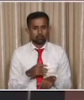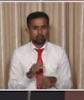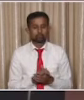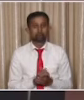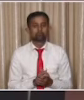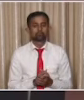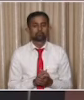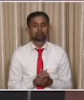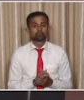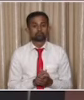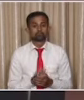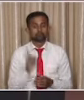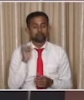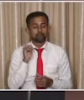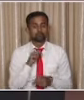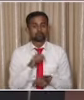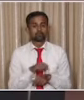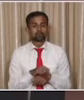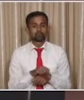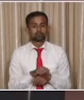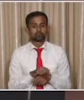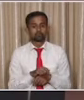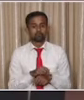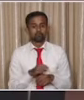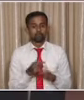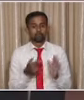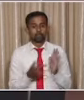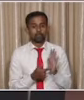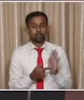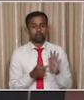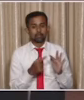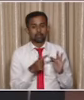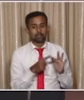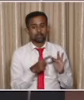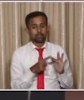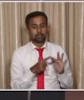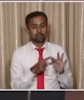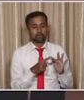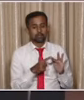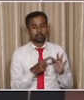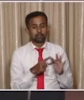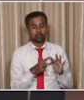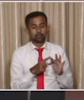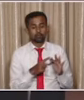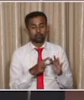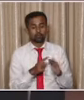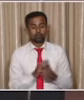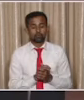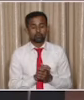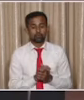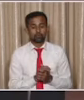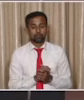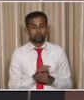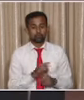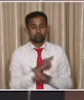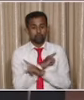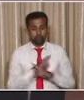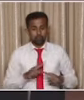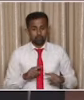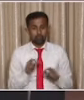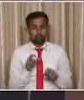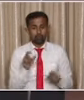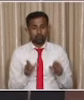time, the LTT forces were advancing towards Jaffna, and I was the Deputy Foreign Minister. Mr. Kadirgama